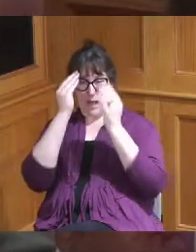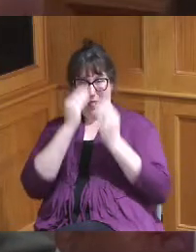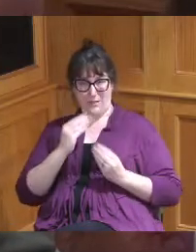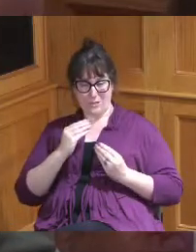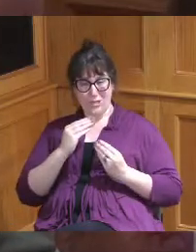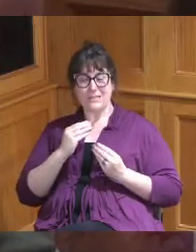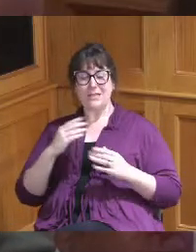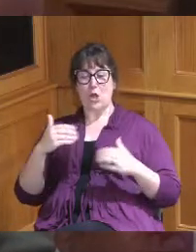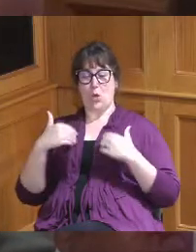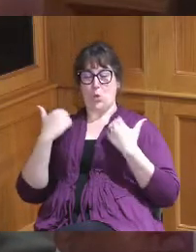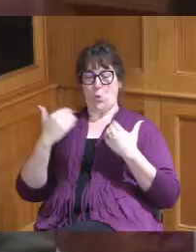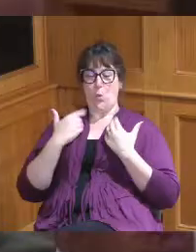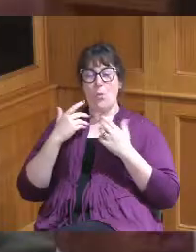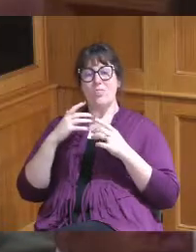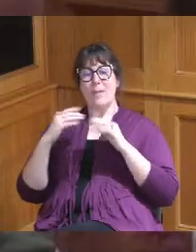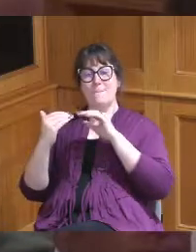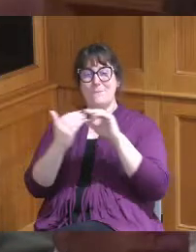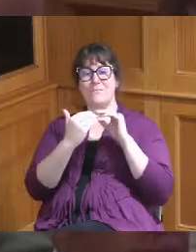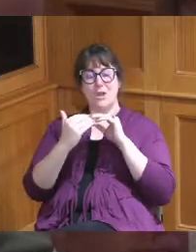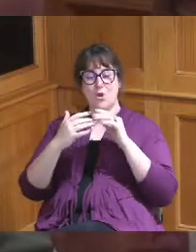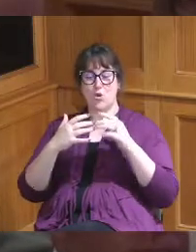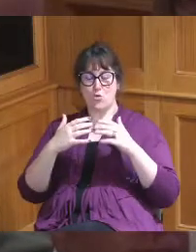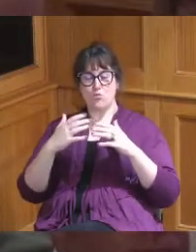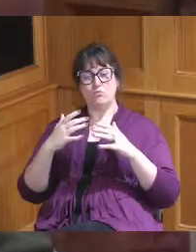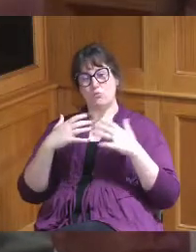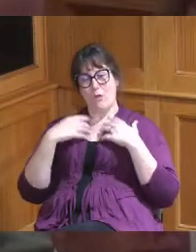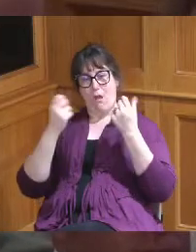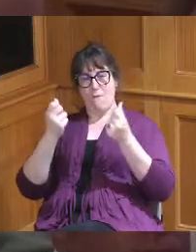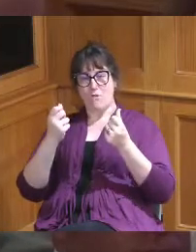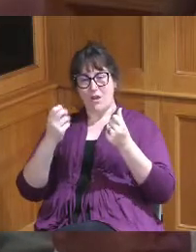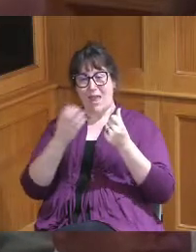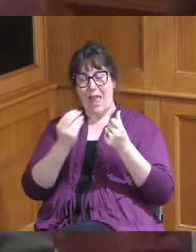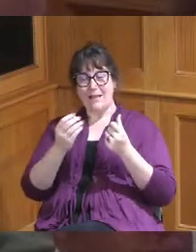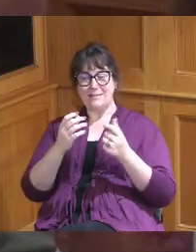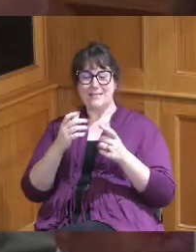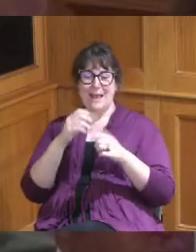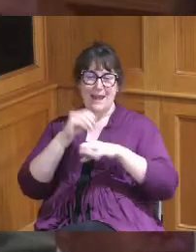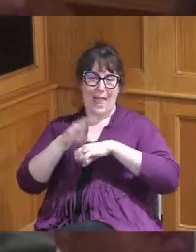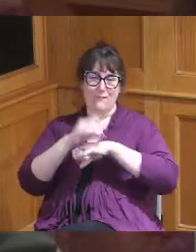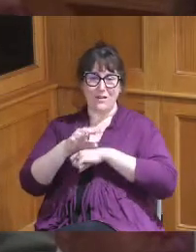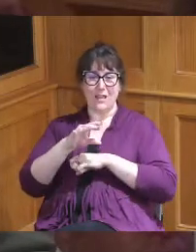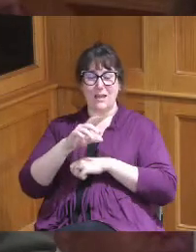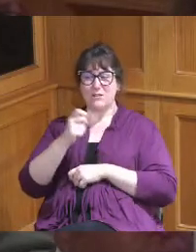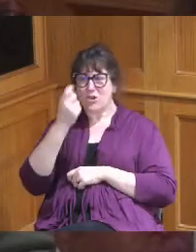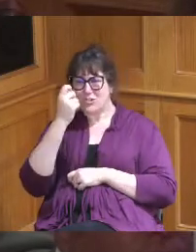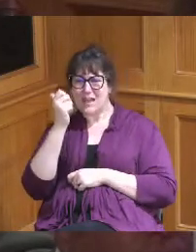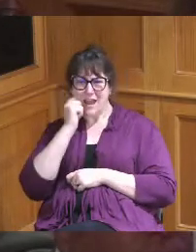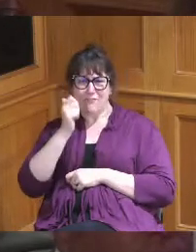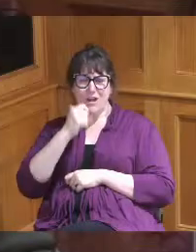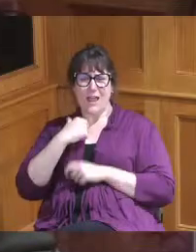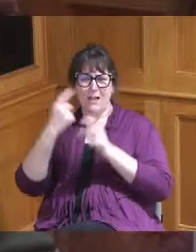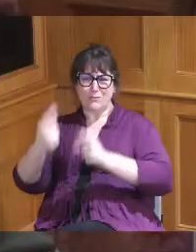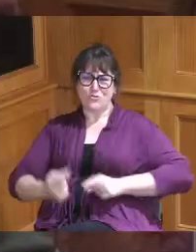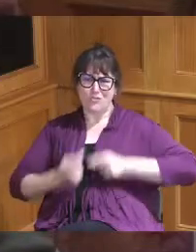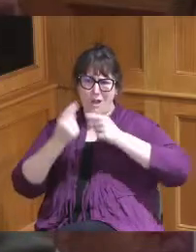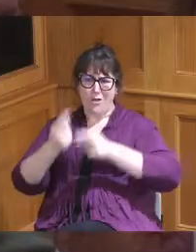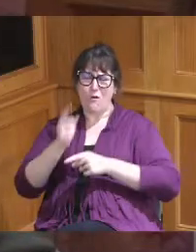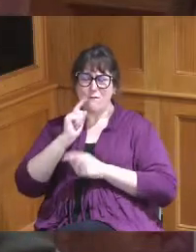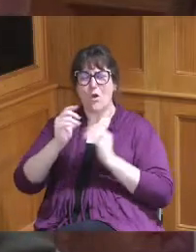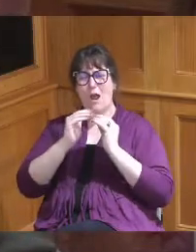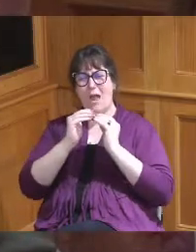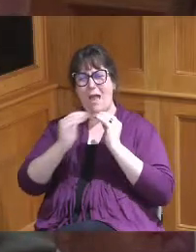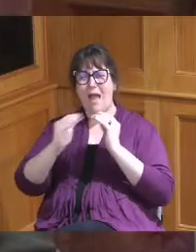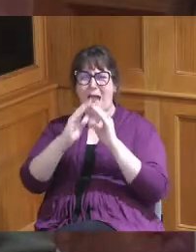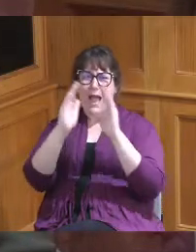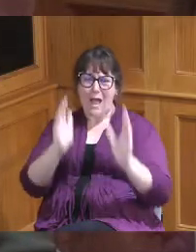peer recovery support, and a statewide advocate. But every day is still a fight for me. I'm still fighting for stable housing,